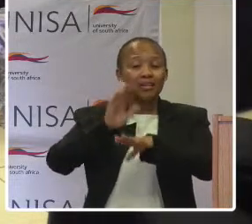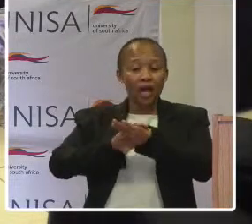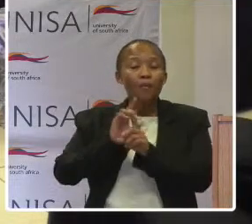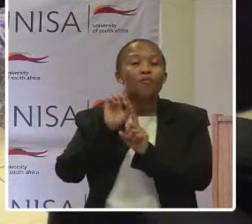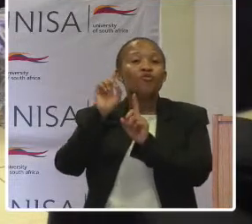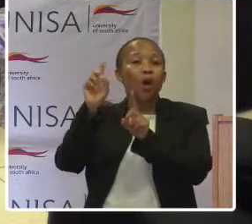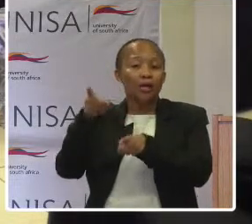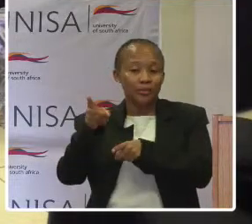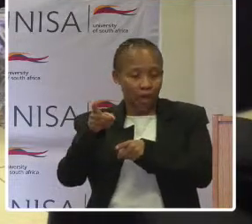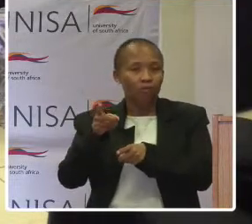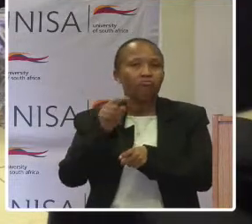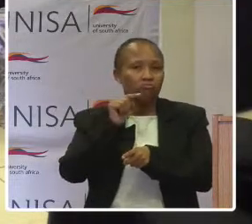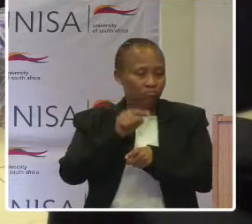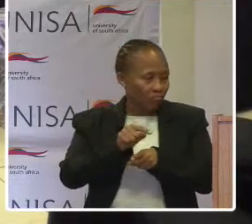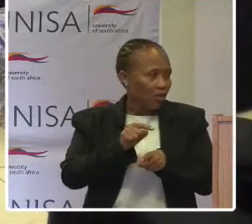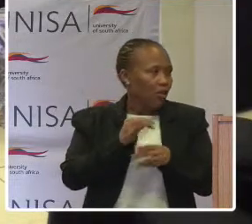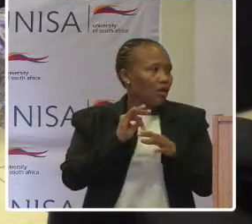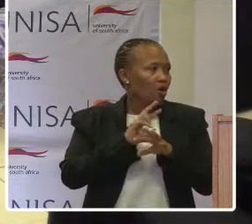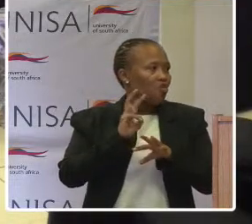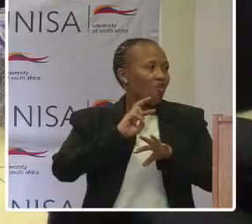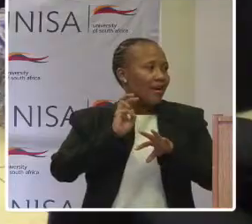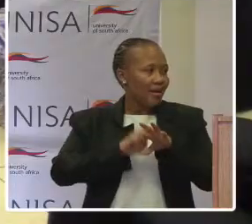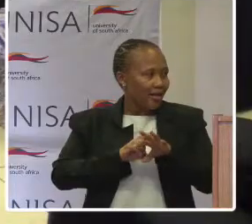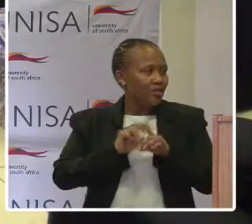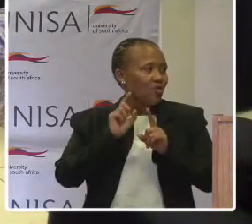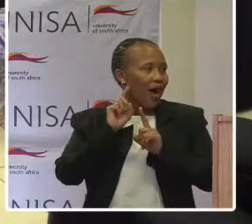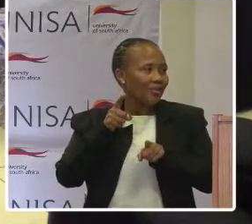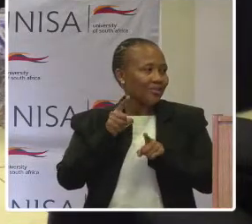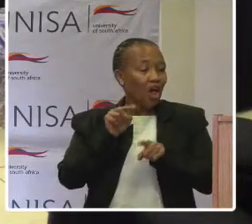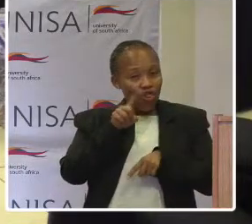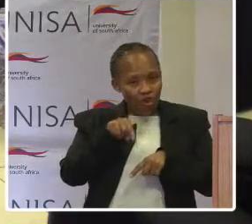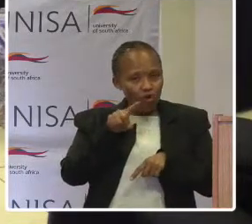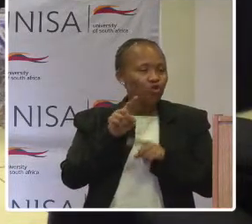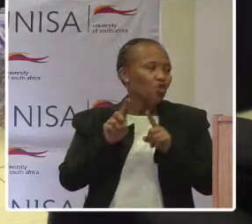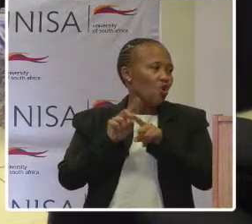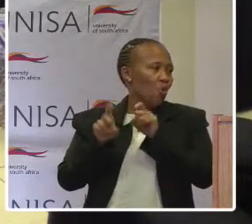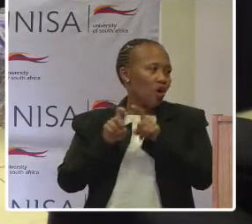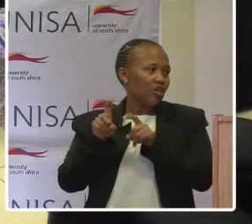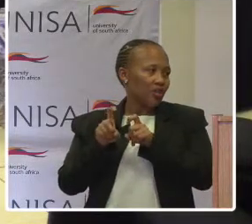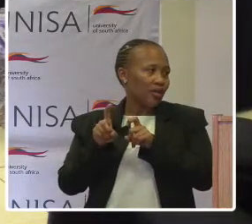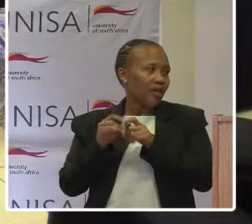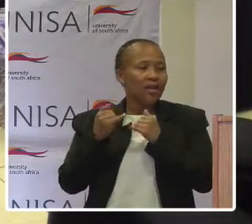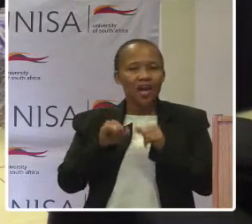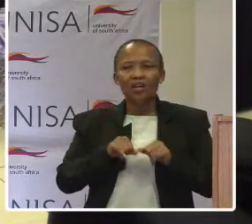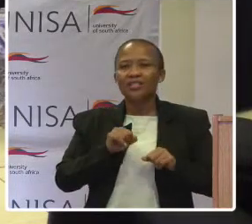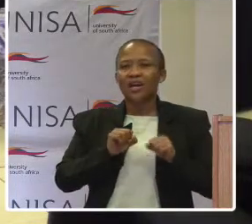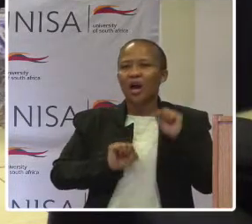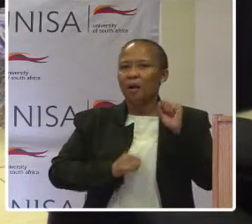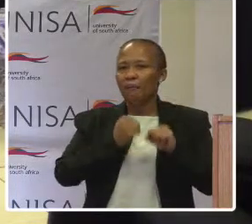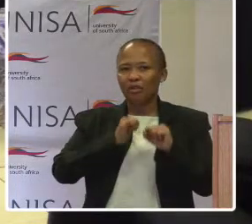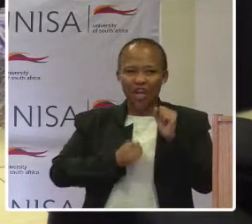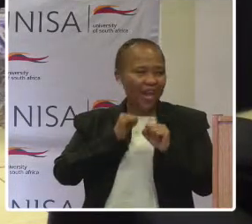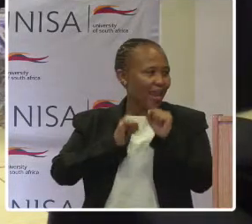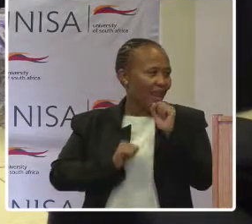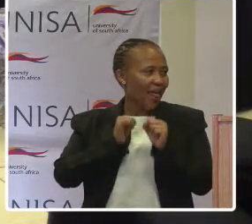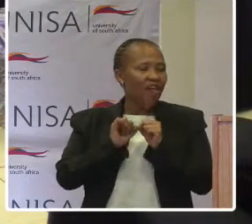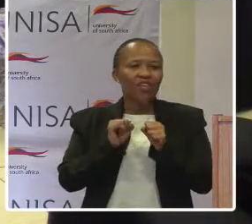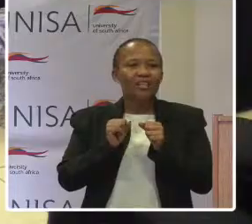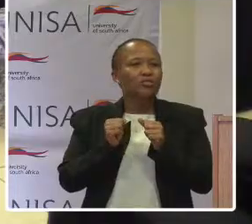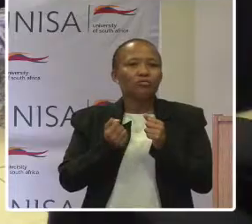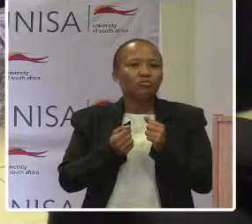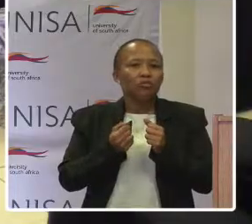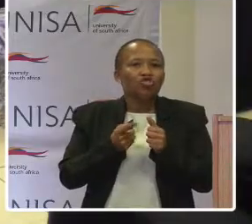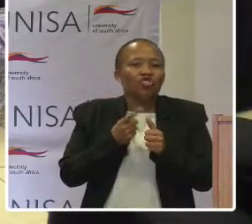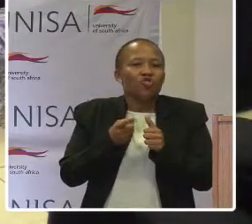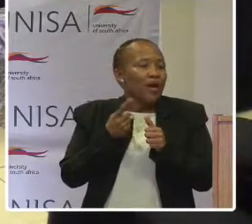to invest in answering those questions. They will be in the machine. We will easily get those.